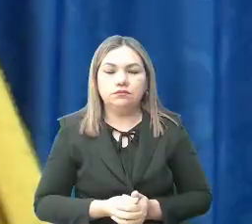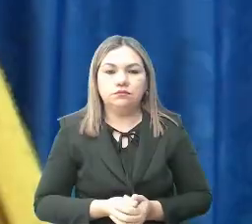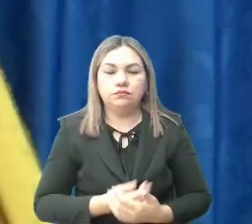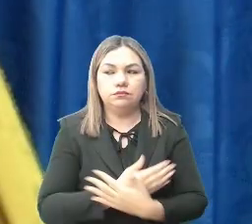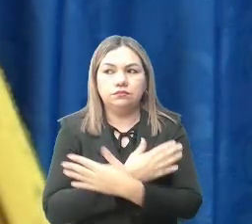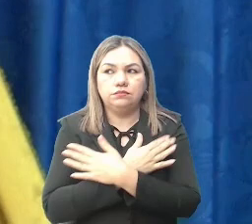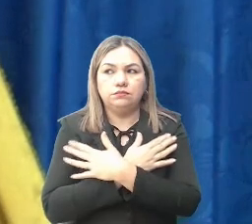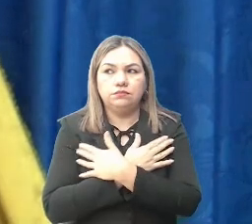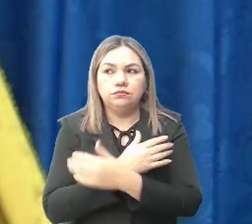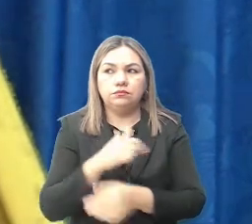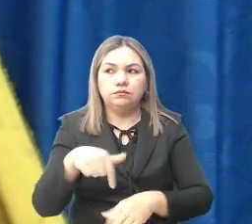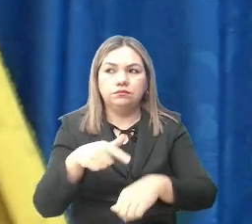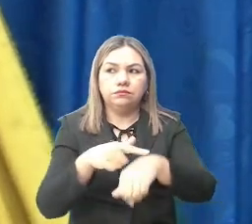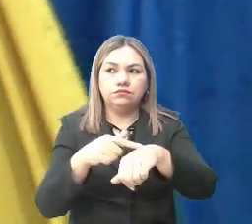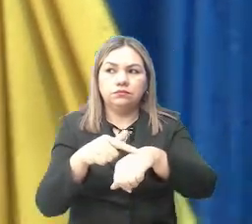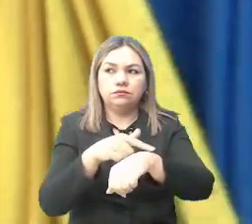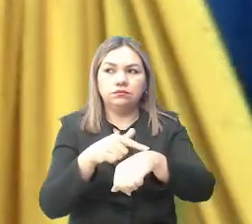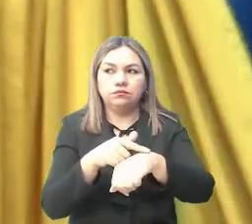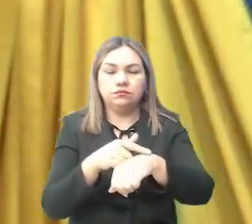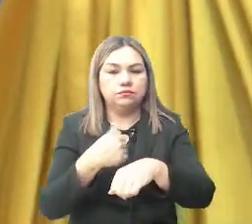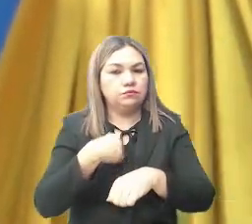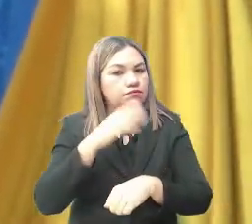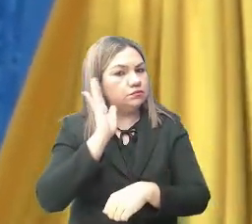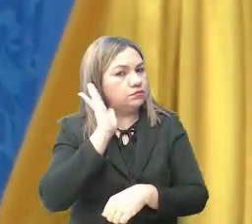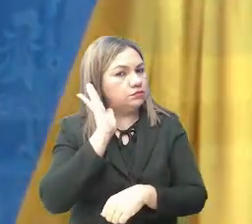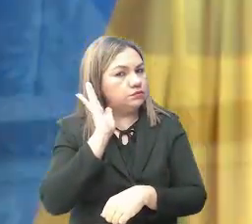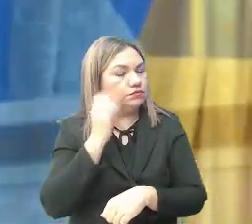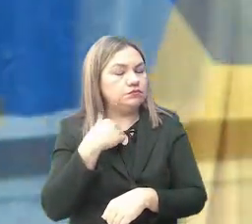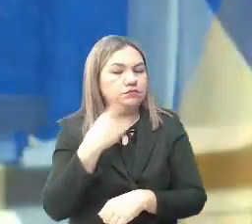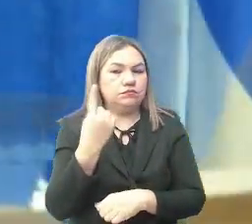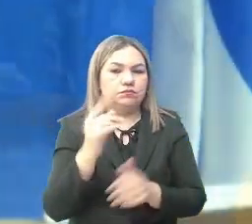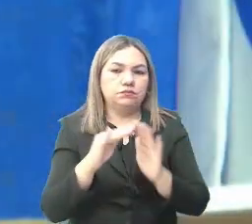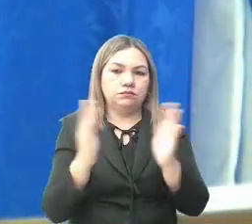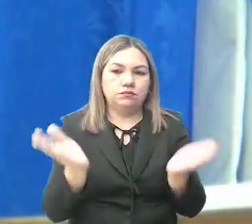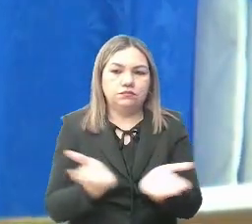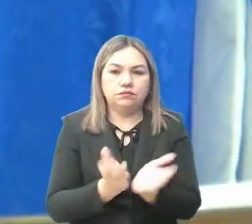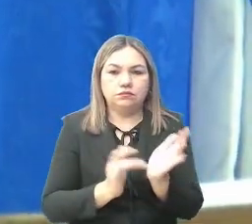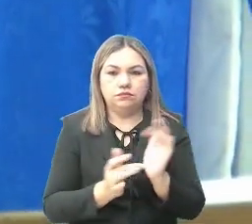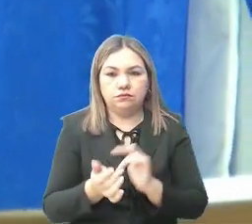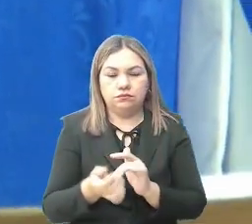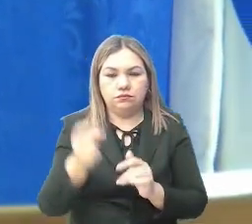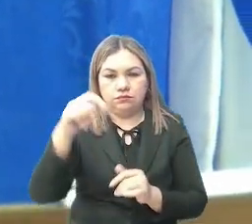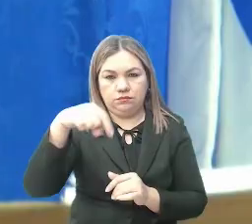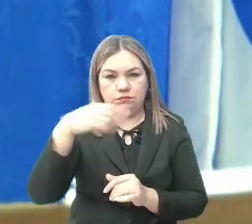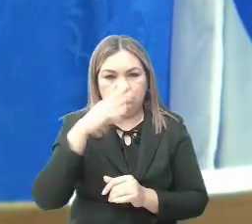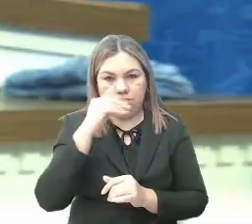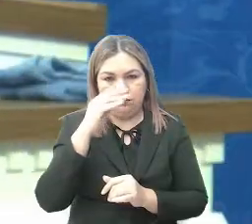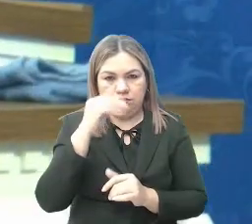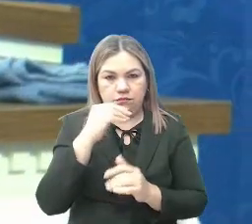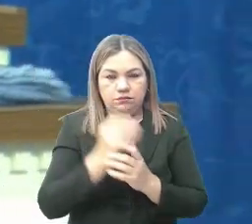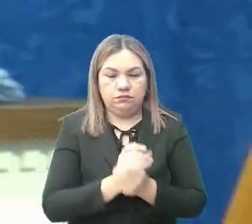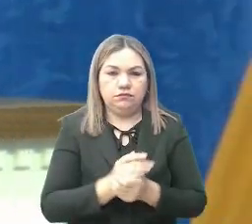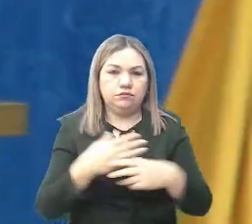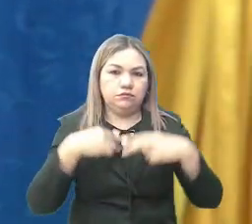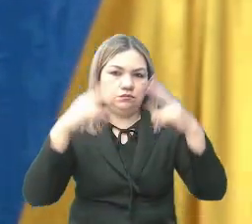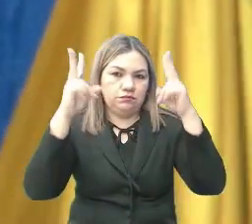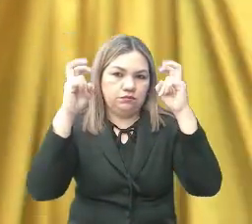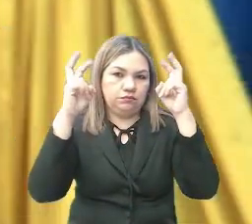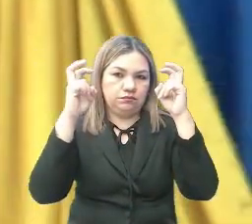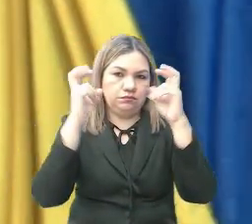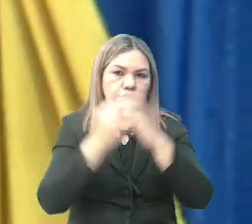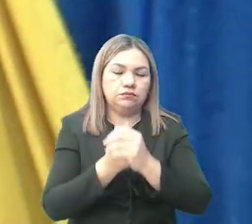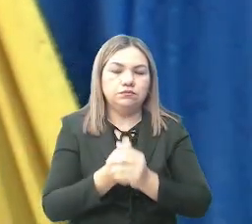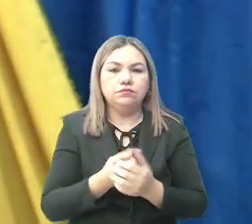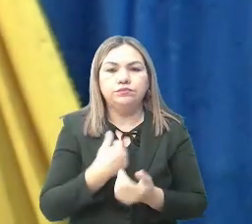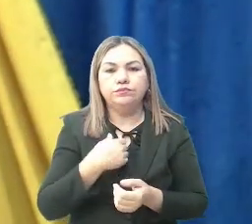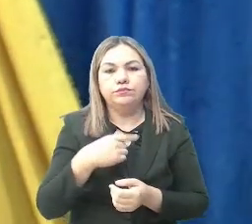Okay, my loved ones, we're in a time where we need to hear a word. Today we're going to be speaking. Let's see if we have the